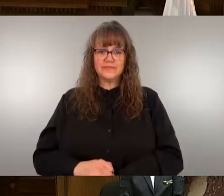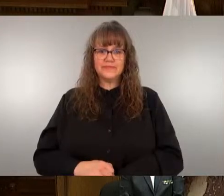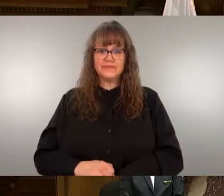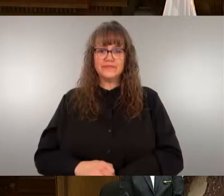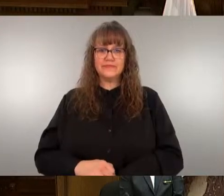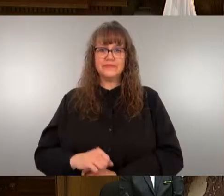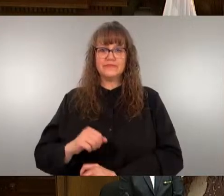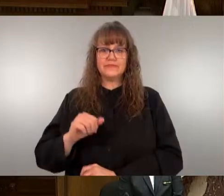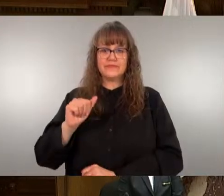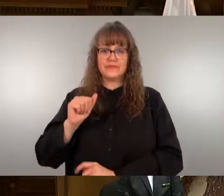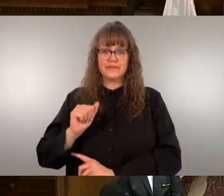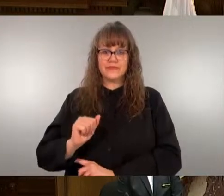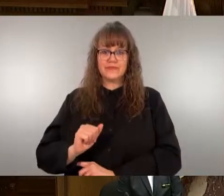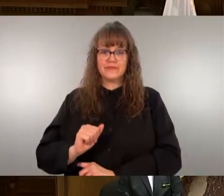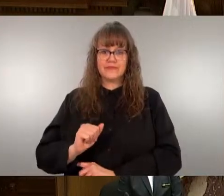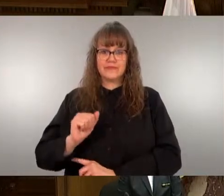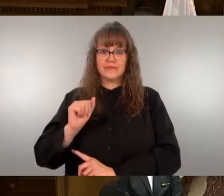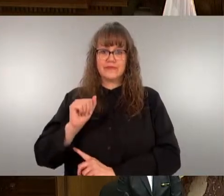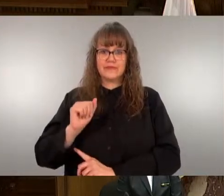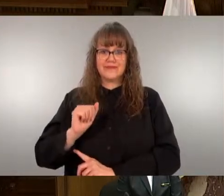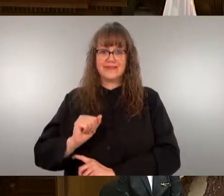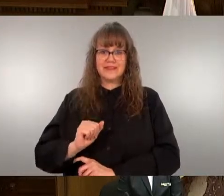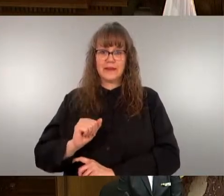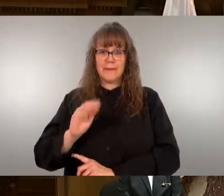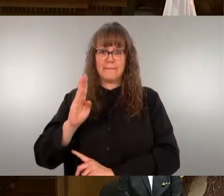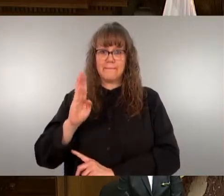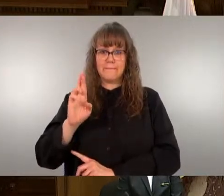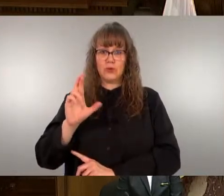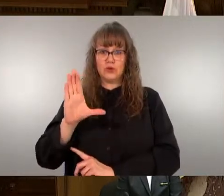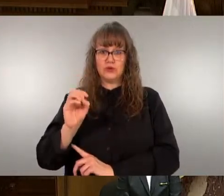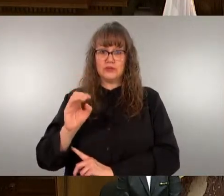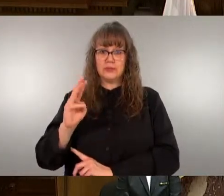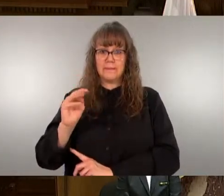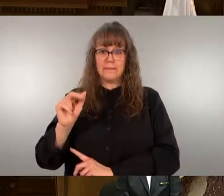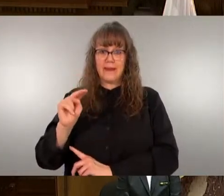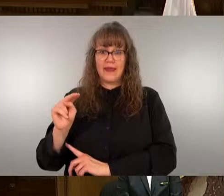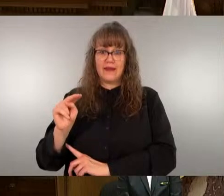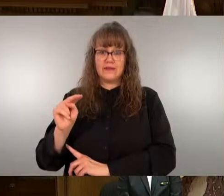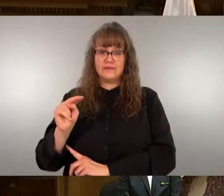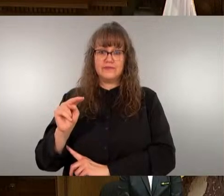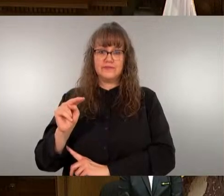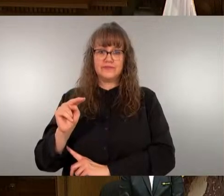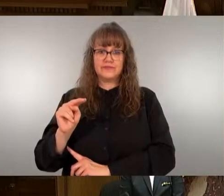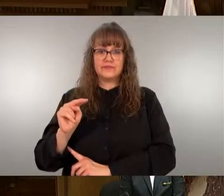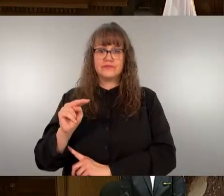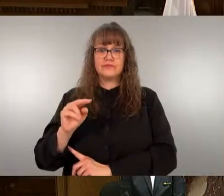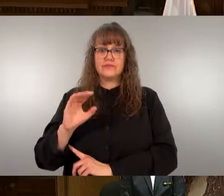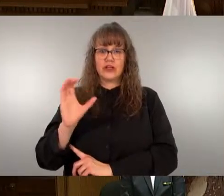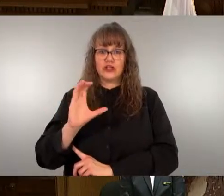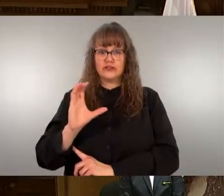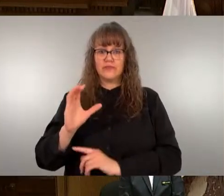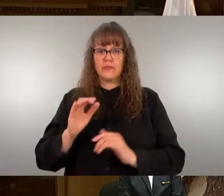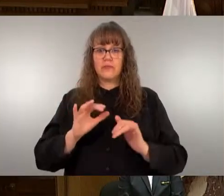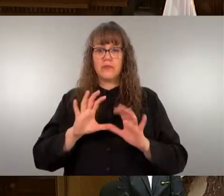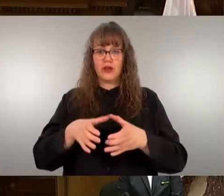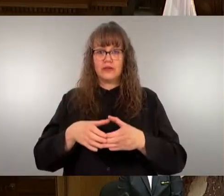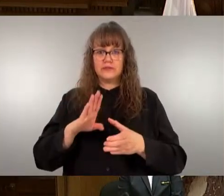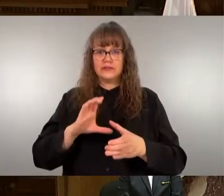Banman, Conservative Party of BC. Abbotsford West, Corky Neufeld, Conservative Party of